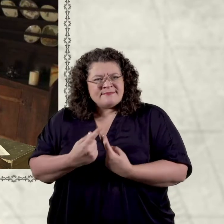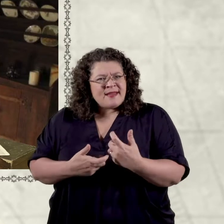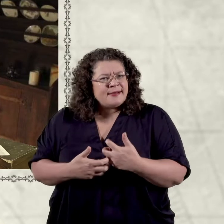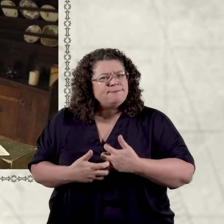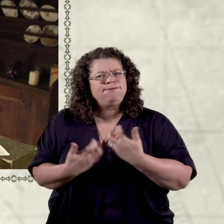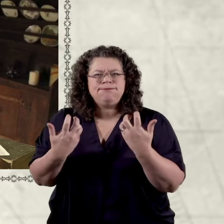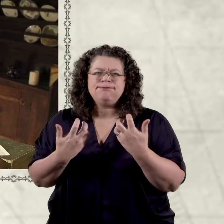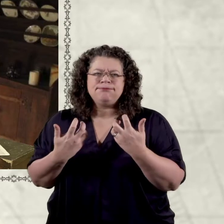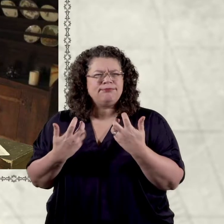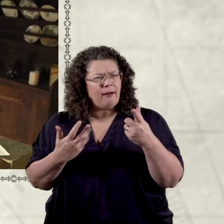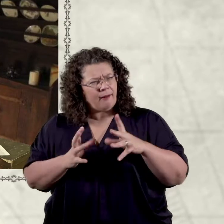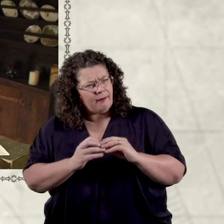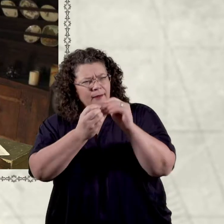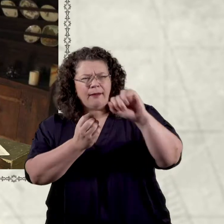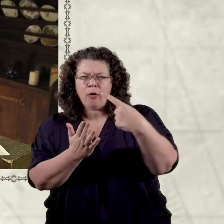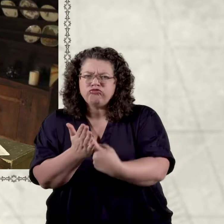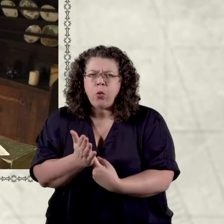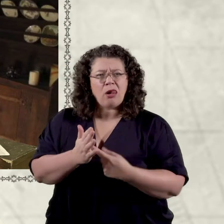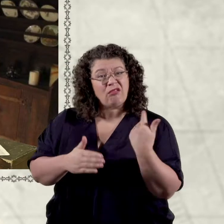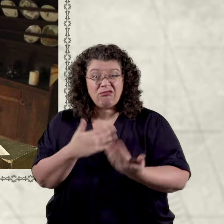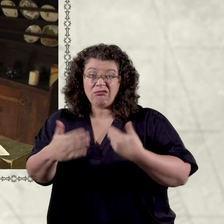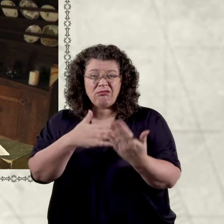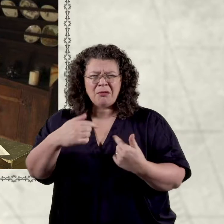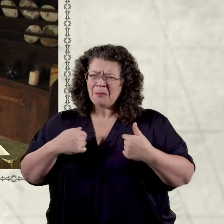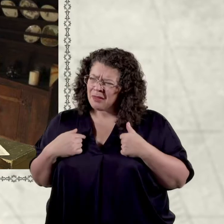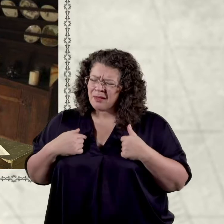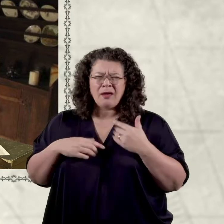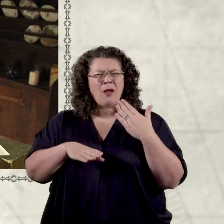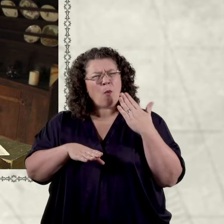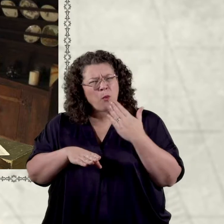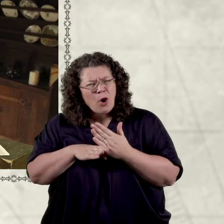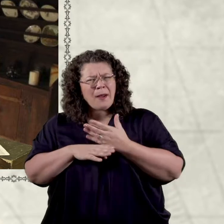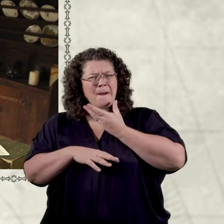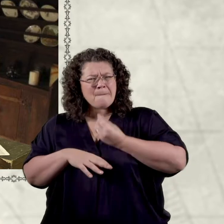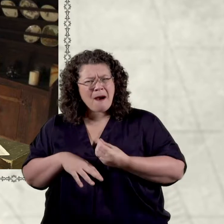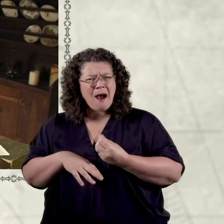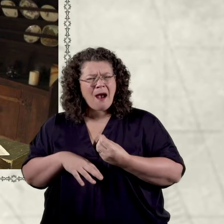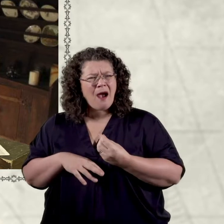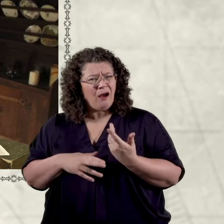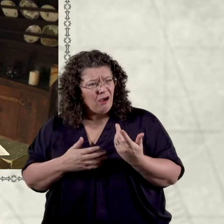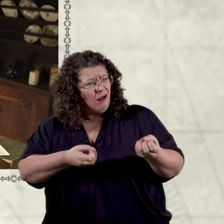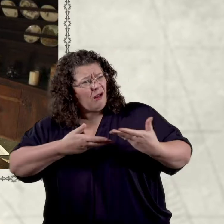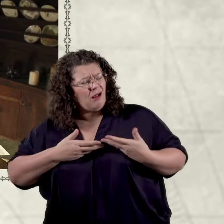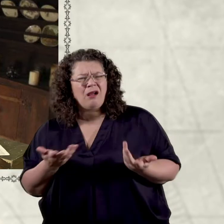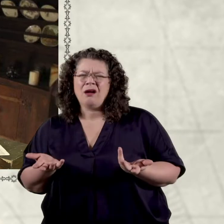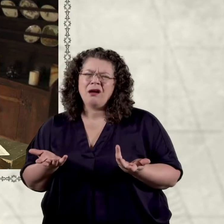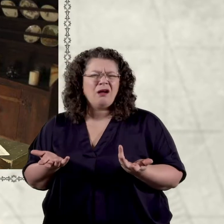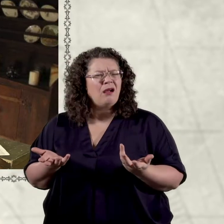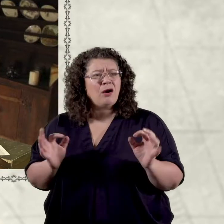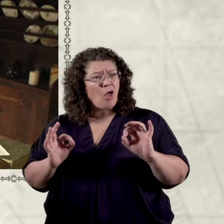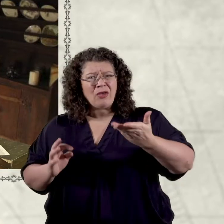angry. They just make up their own rules as they go along, and I, the ordinary working man, have to pay the